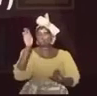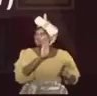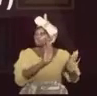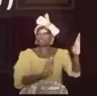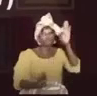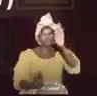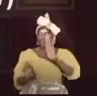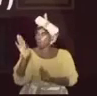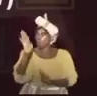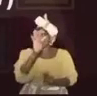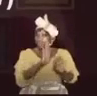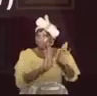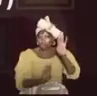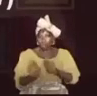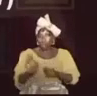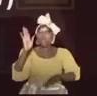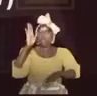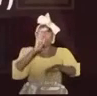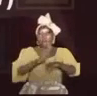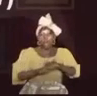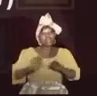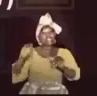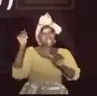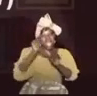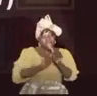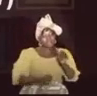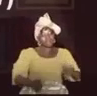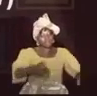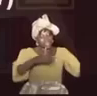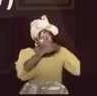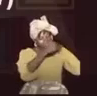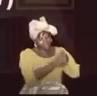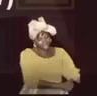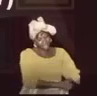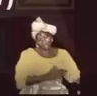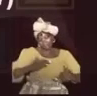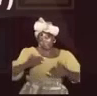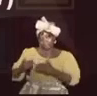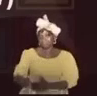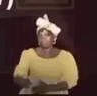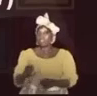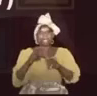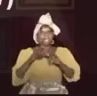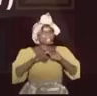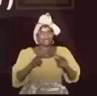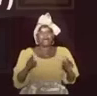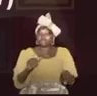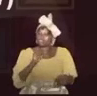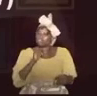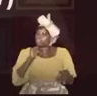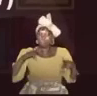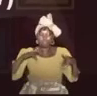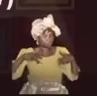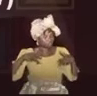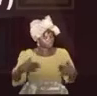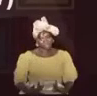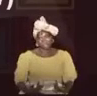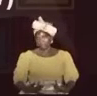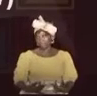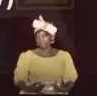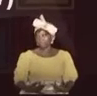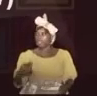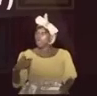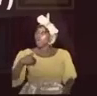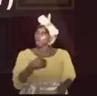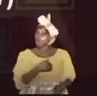just dimensionally, but on every side. He said, yet not distressed. We are perplexed,